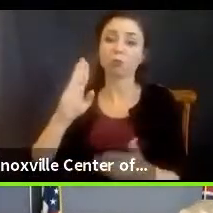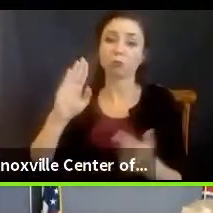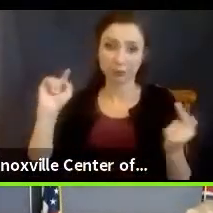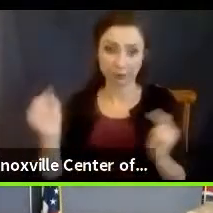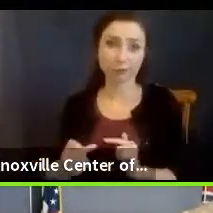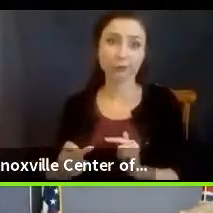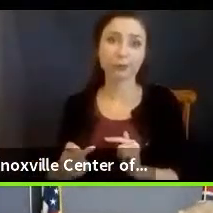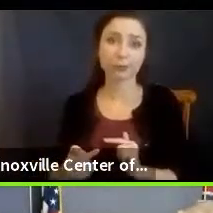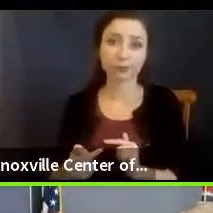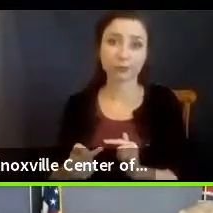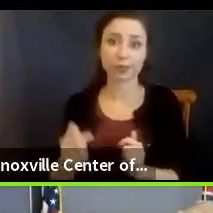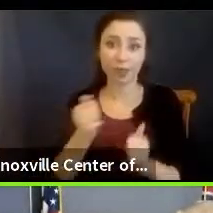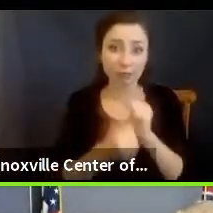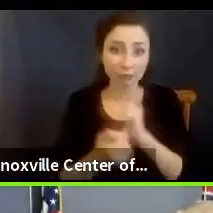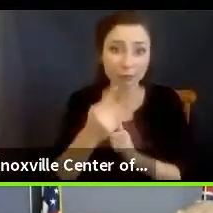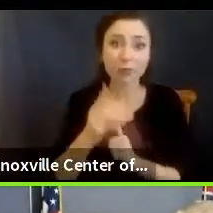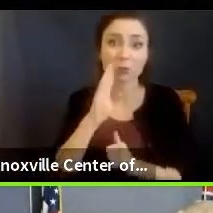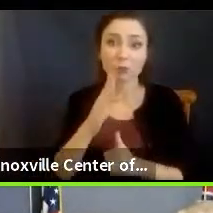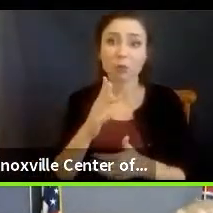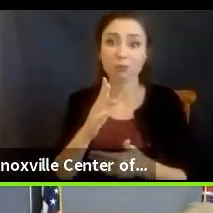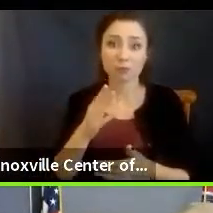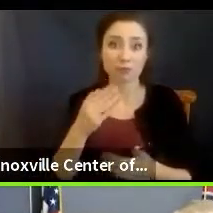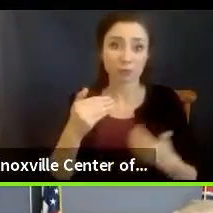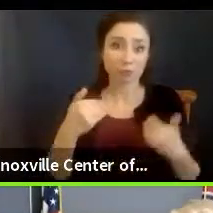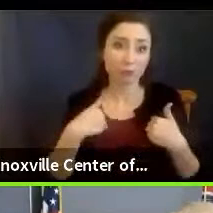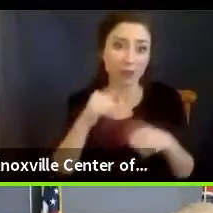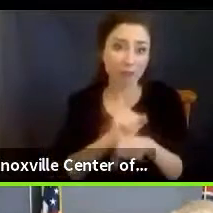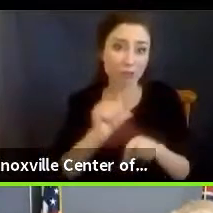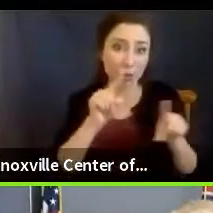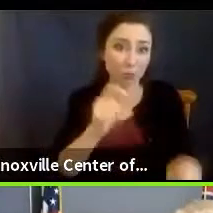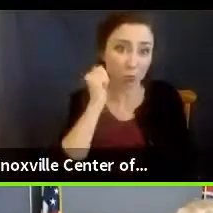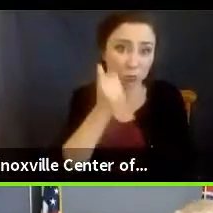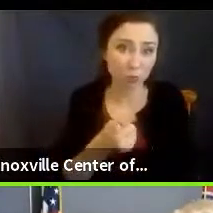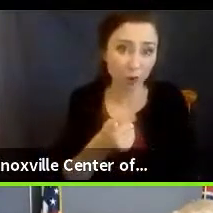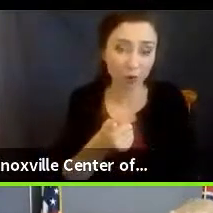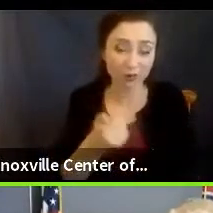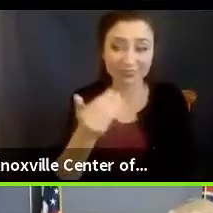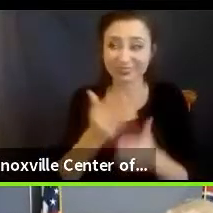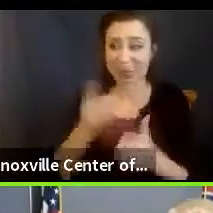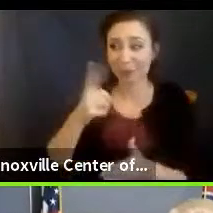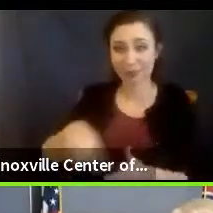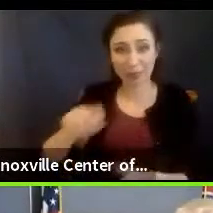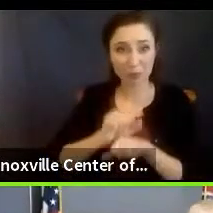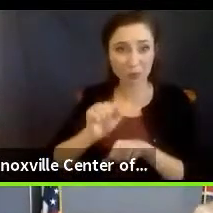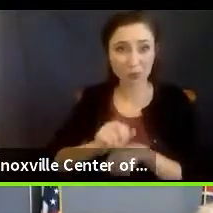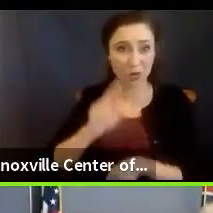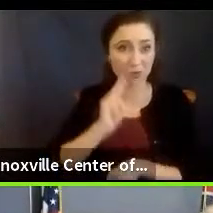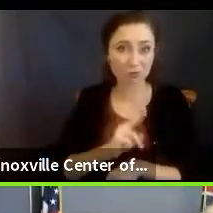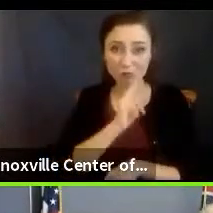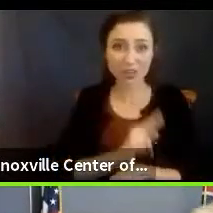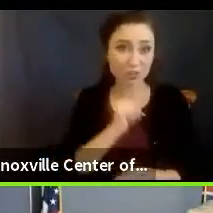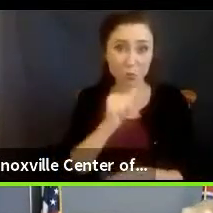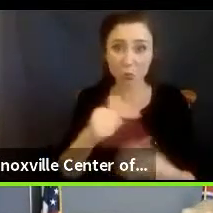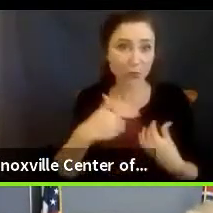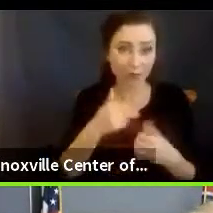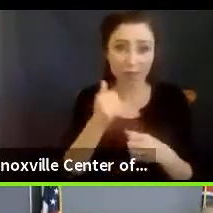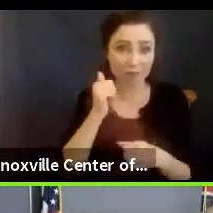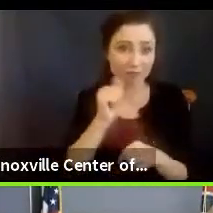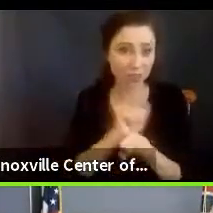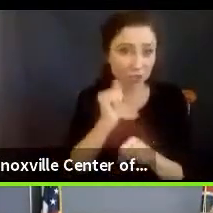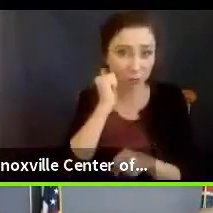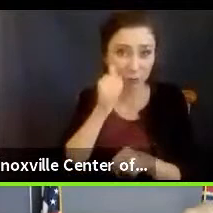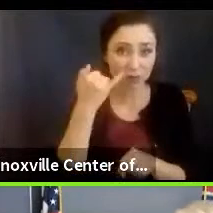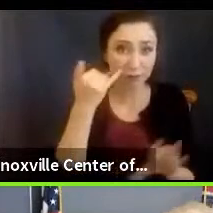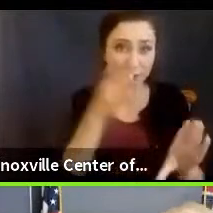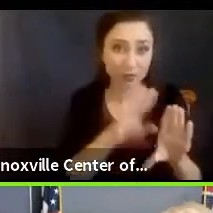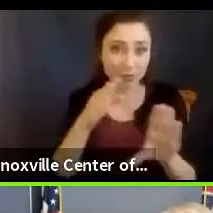including myself, has a job that we will go to tomorrow. Some of them may not, because of the actions that have already been taken and any actions that may be taken